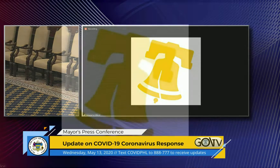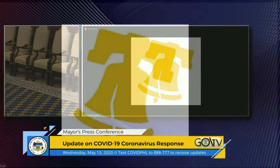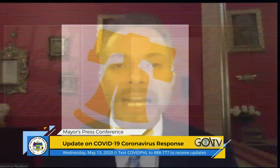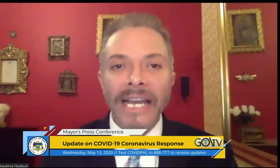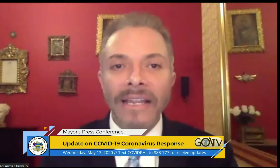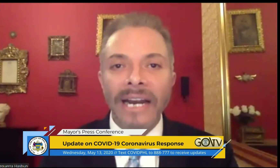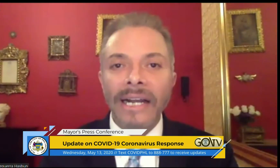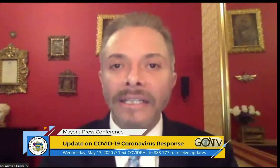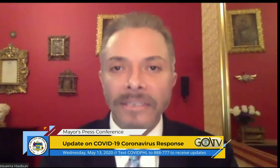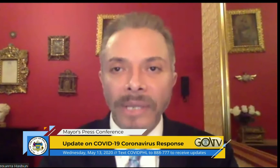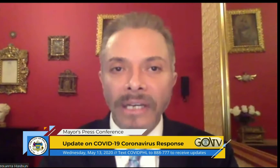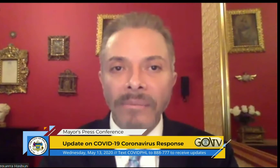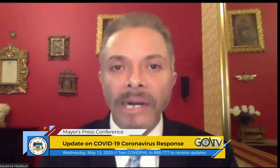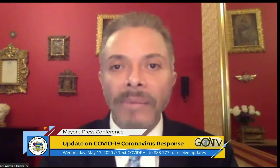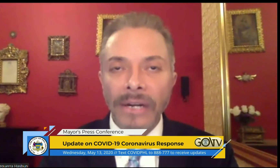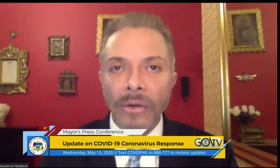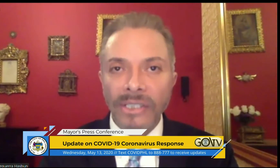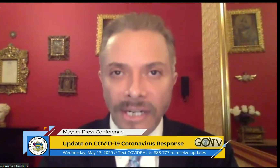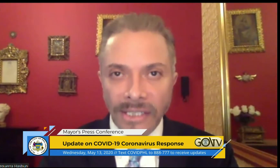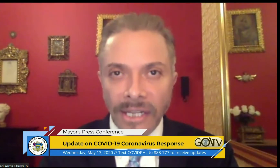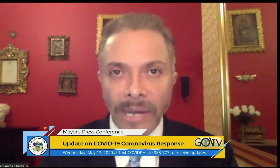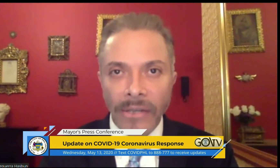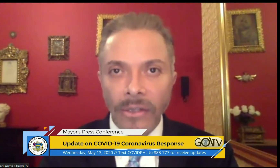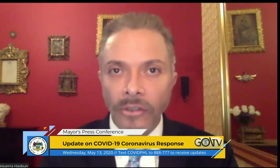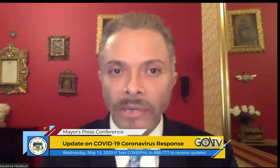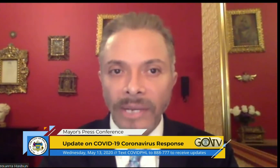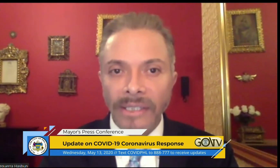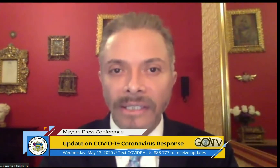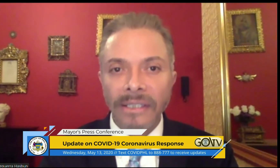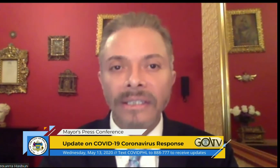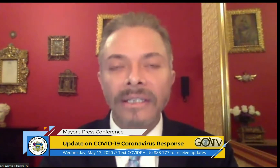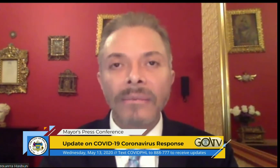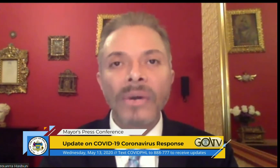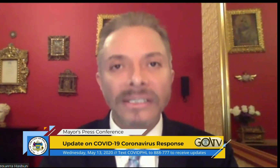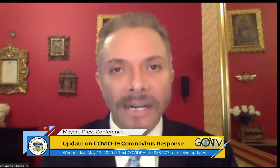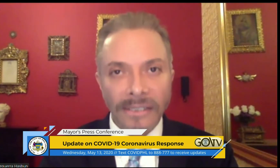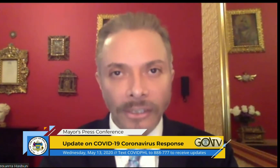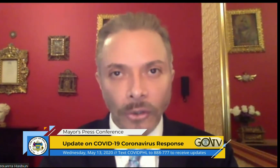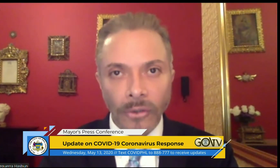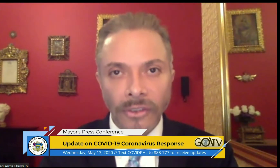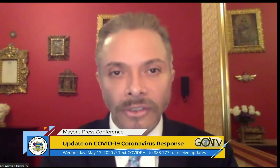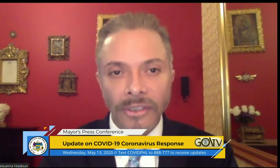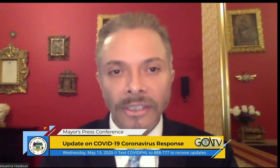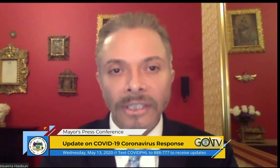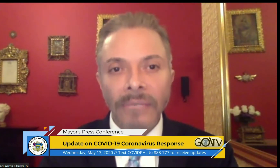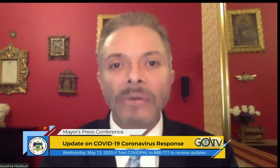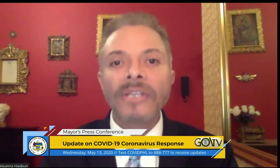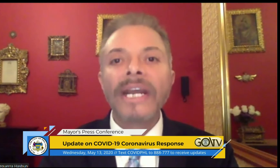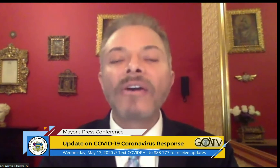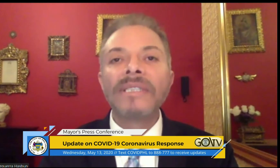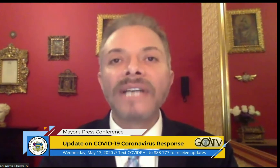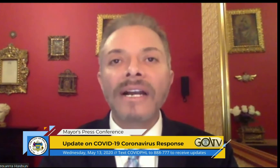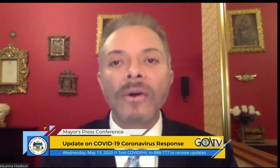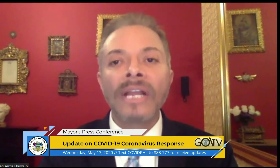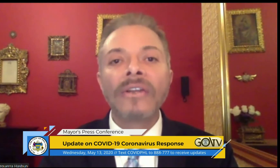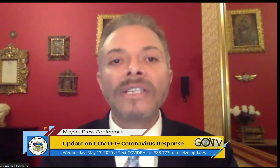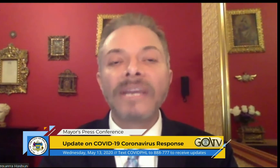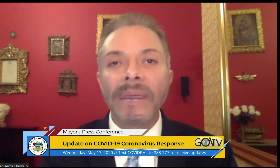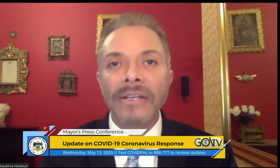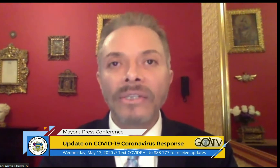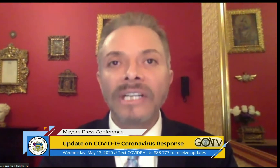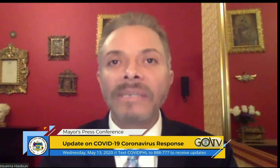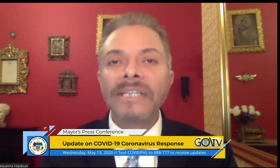epidemic. Still, however, there are too many cases that we're seeing every day for us to safely restart activities. Let me give you a little bit of a peek